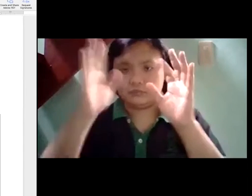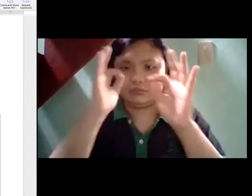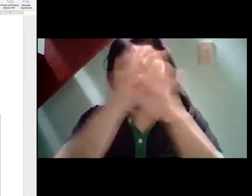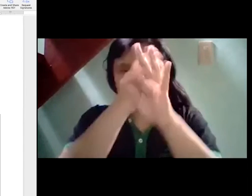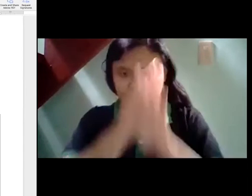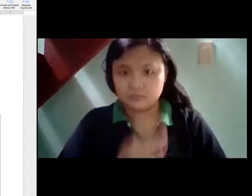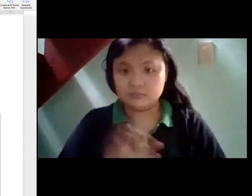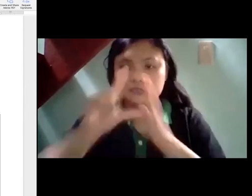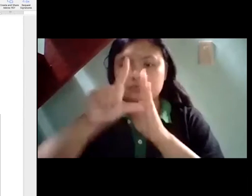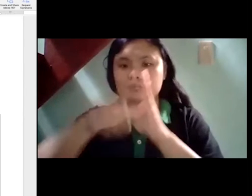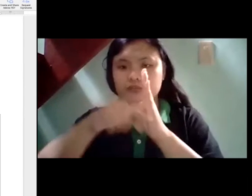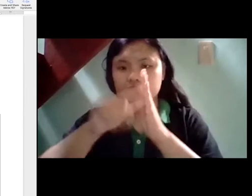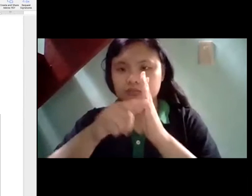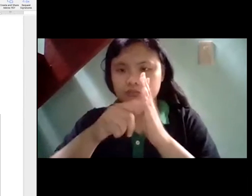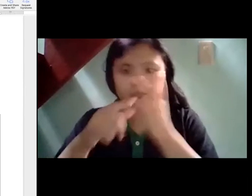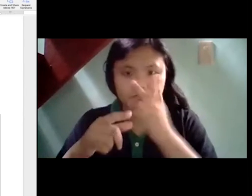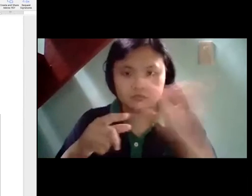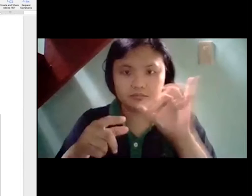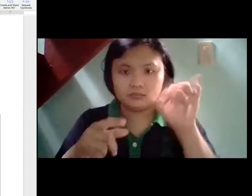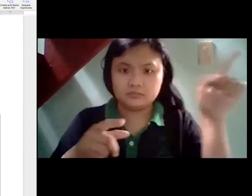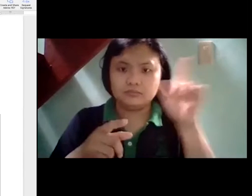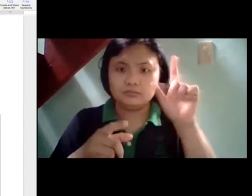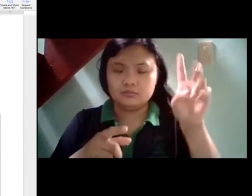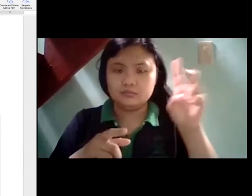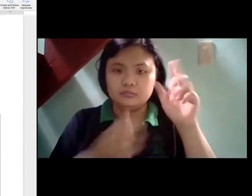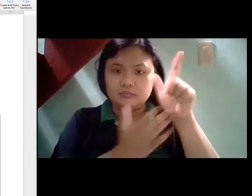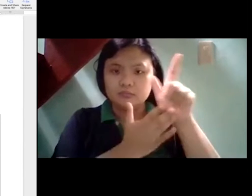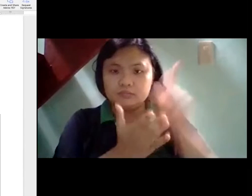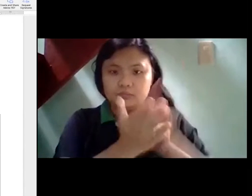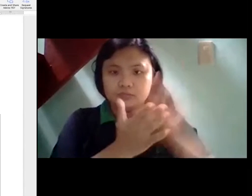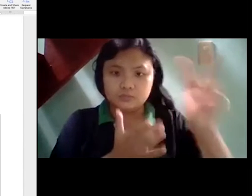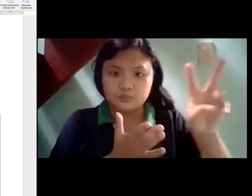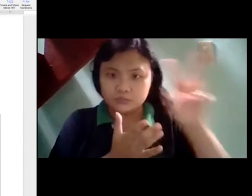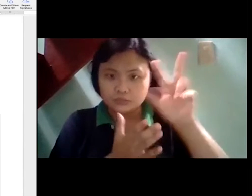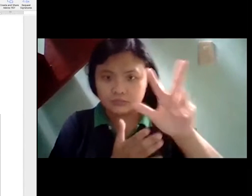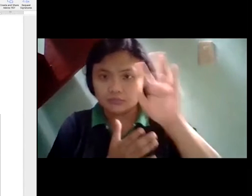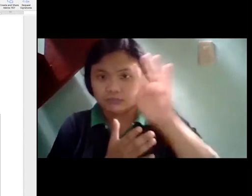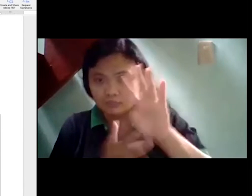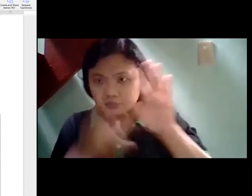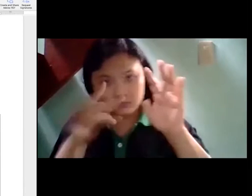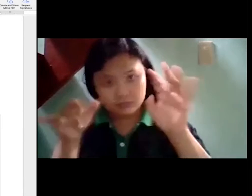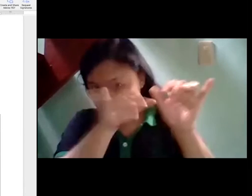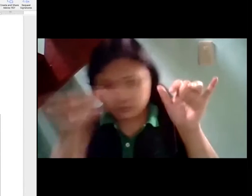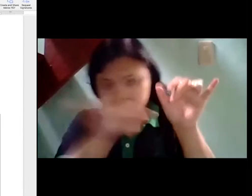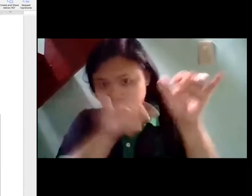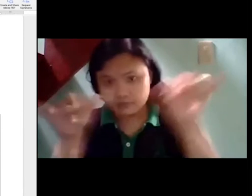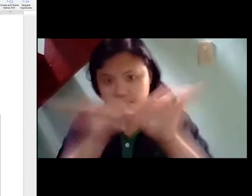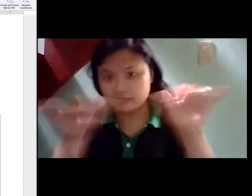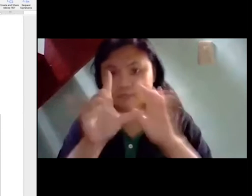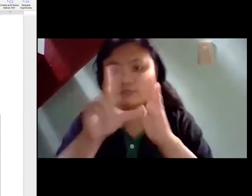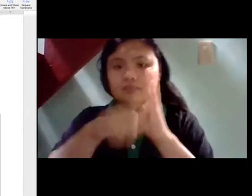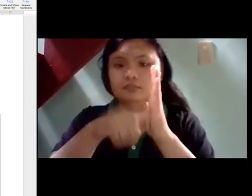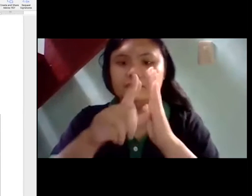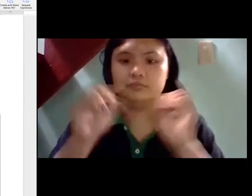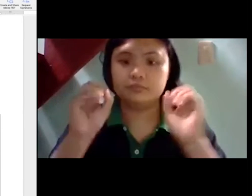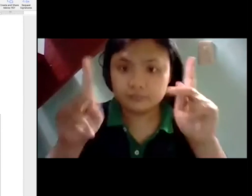Sir, in terms of the font and the sizes, we'll make sure we fix that up Yes, and make sure that